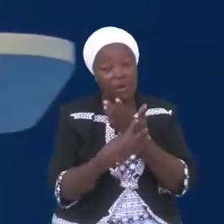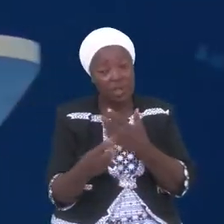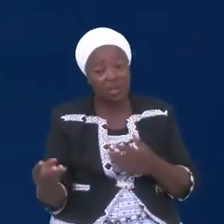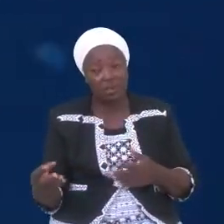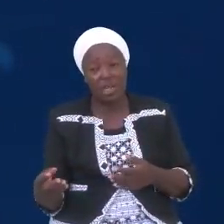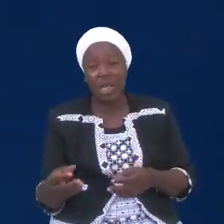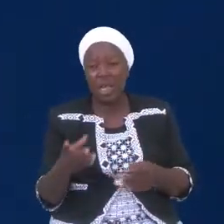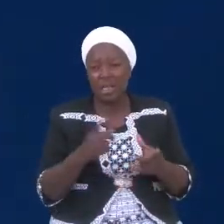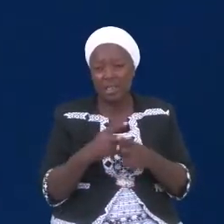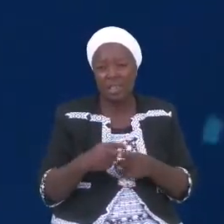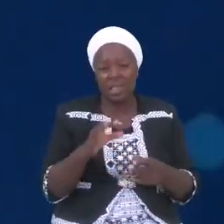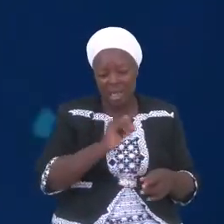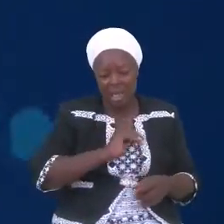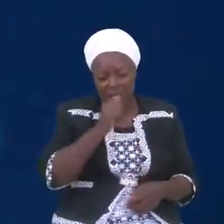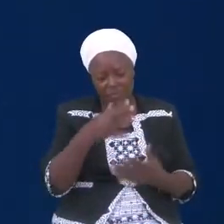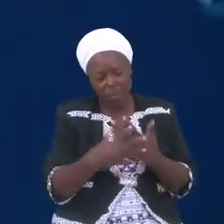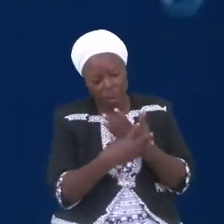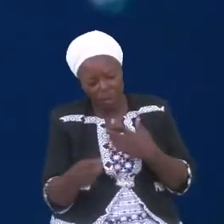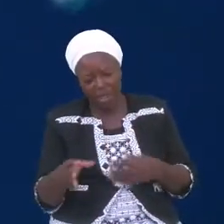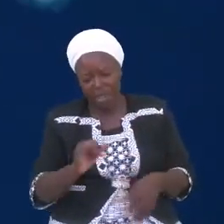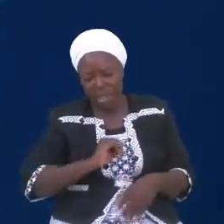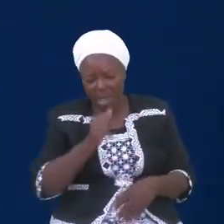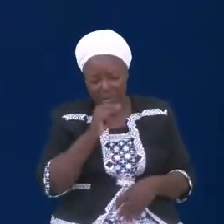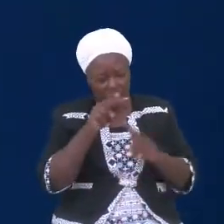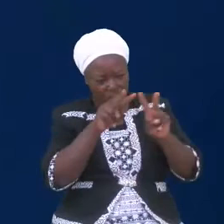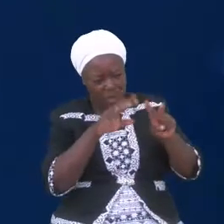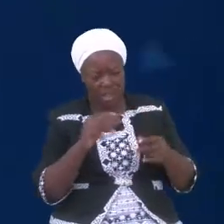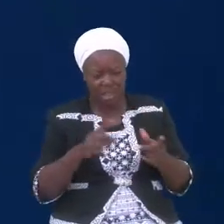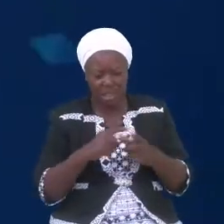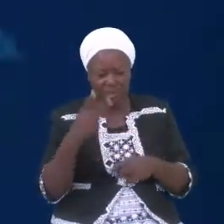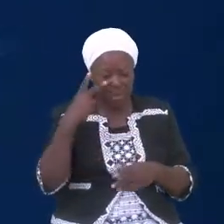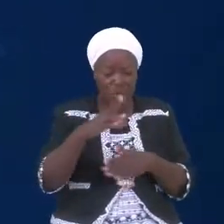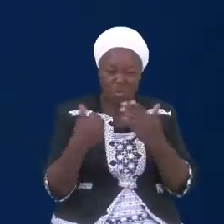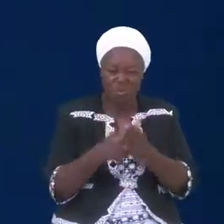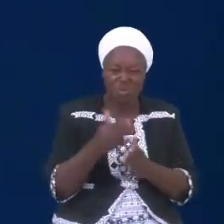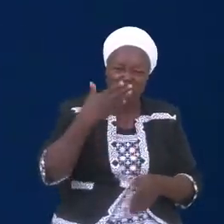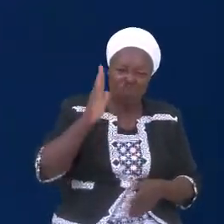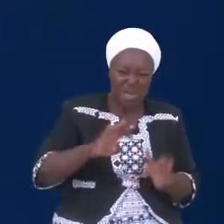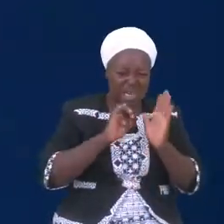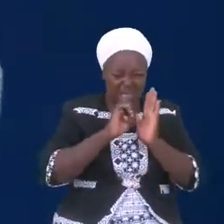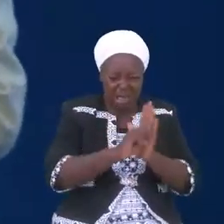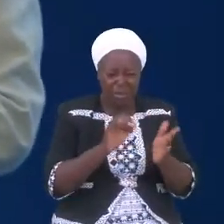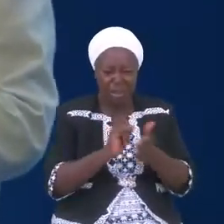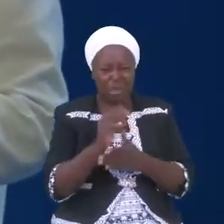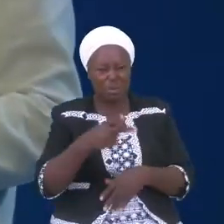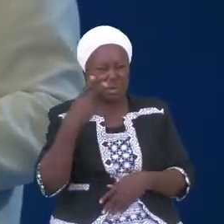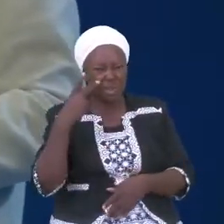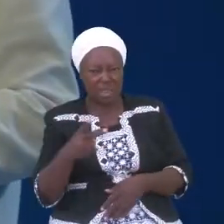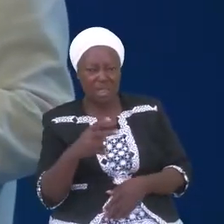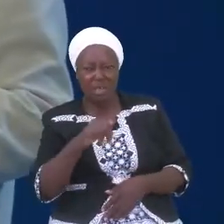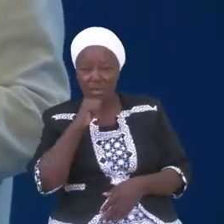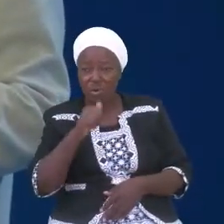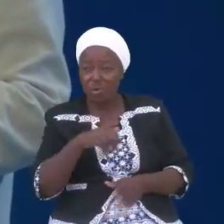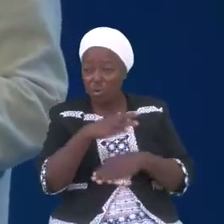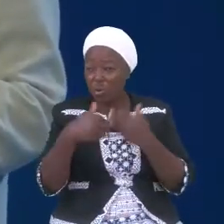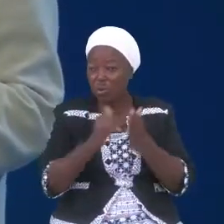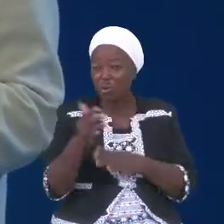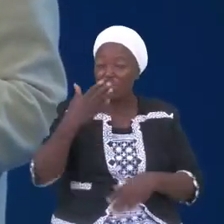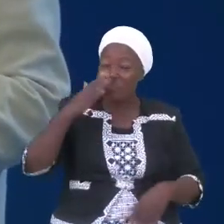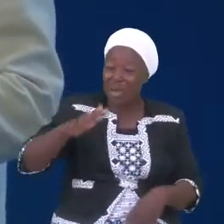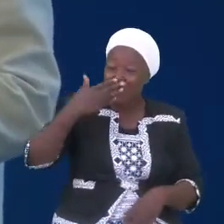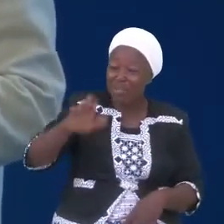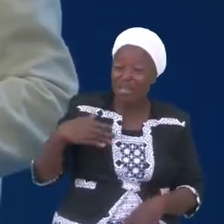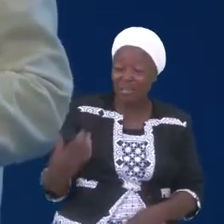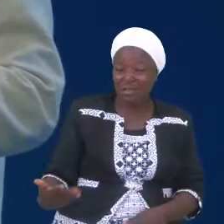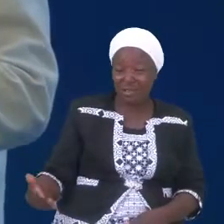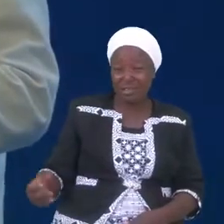and copying and looking at, you know, the emulations now, you look at all those bad